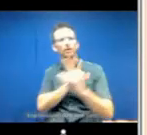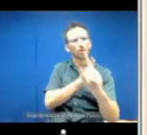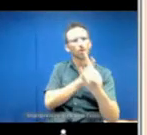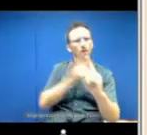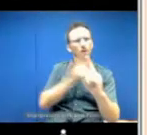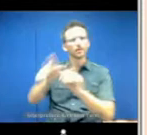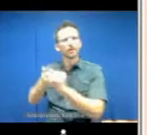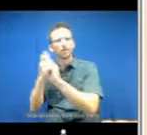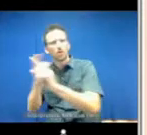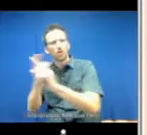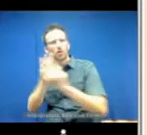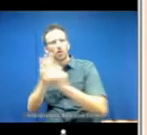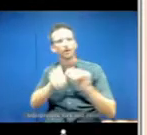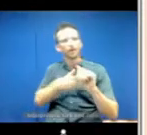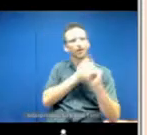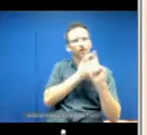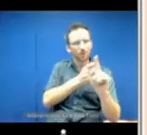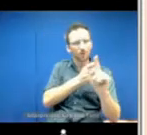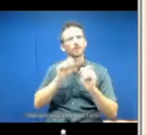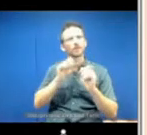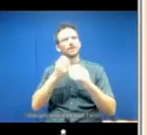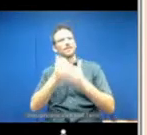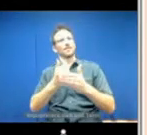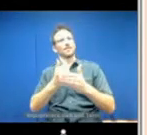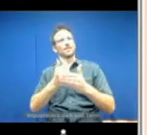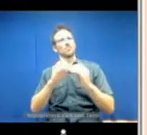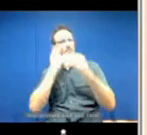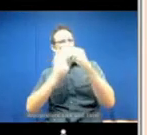predicting what is coming next.